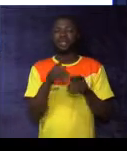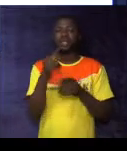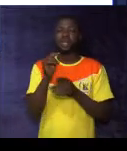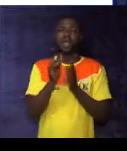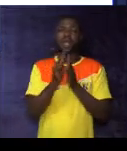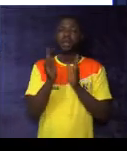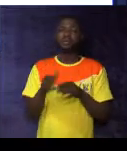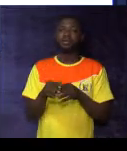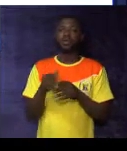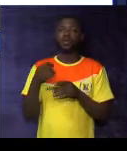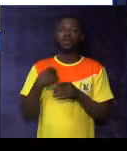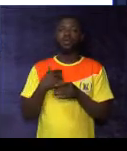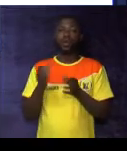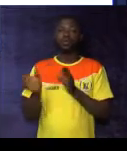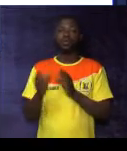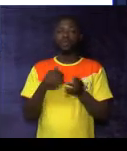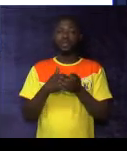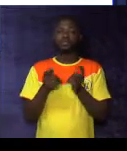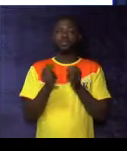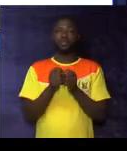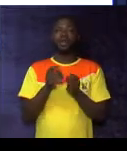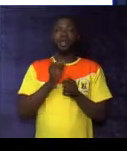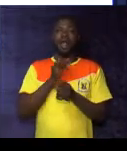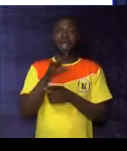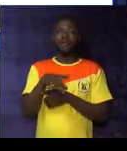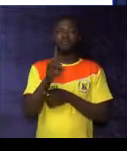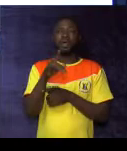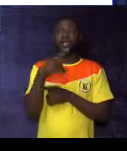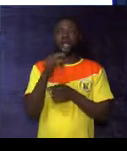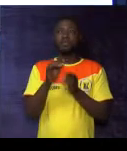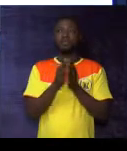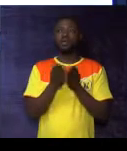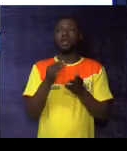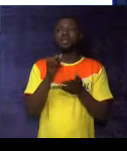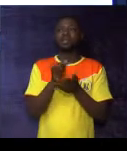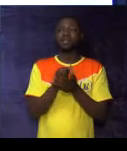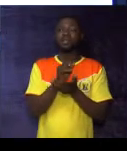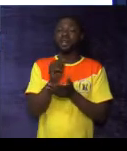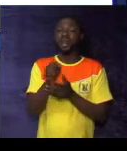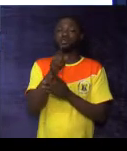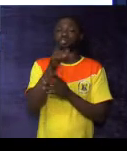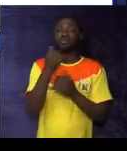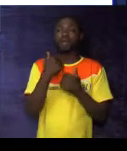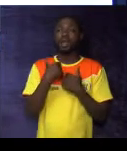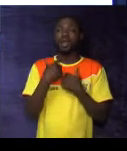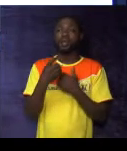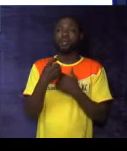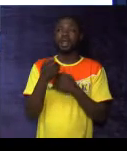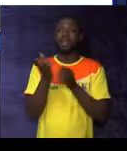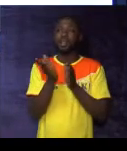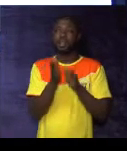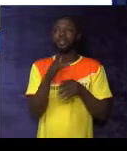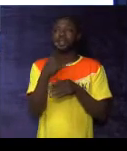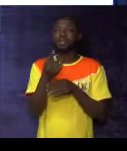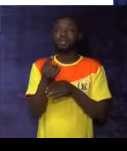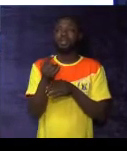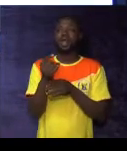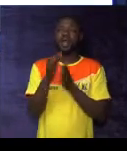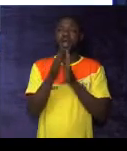the house. We're going to do this together. I found the book dash you had left the